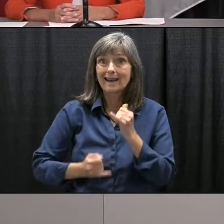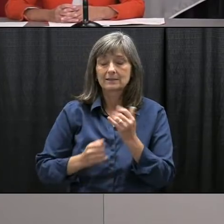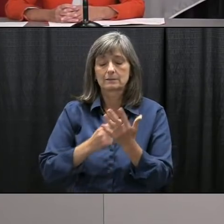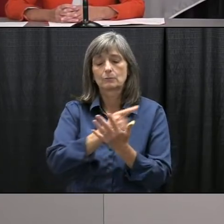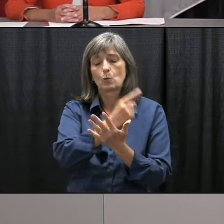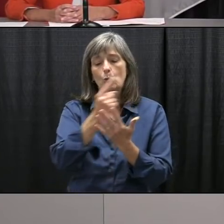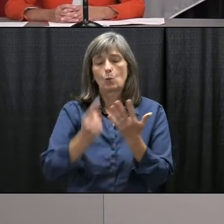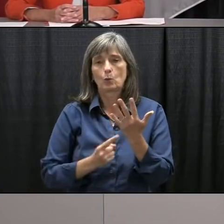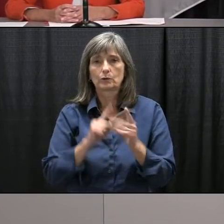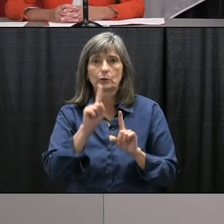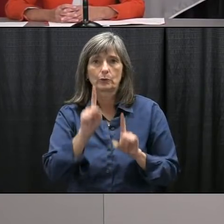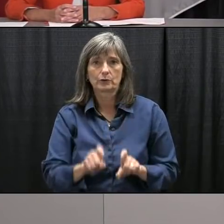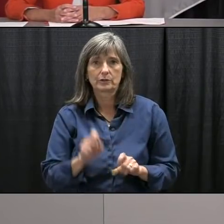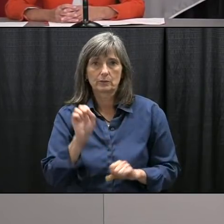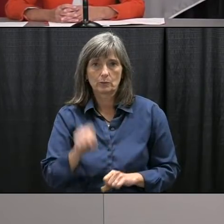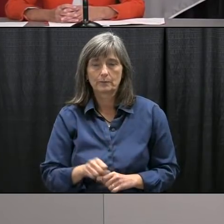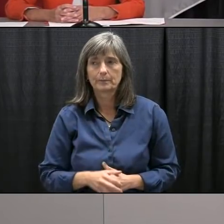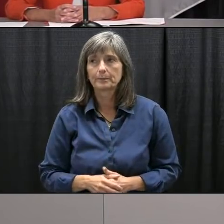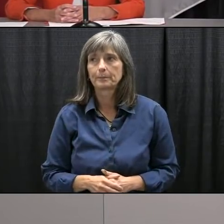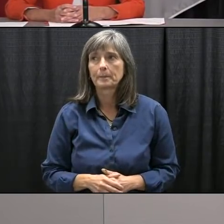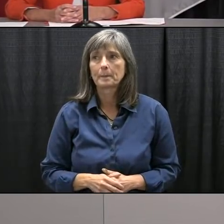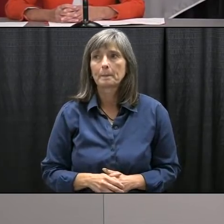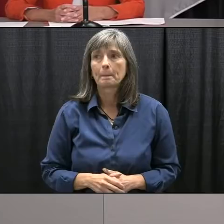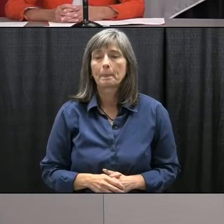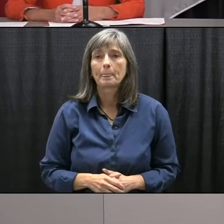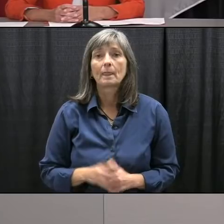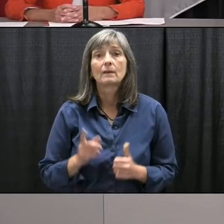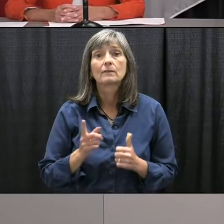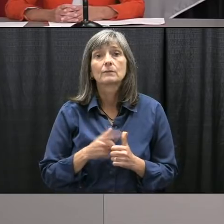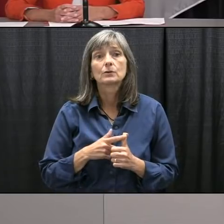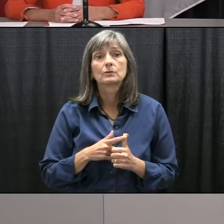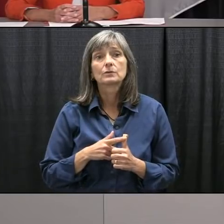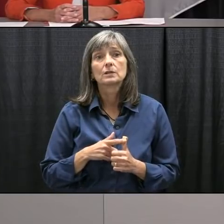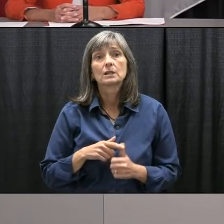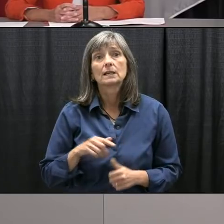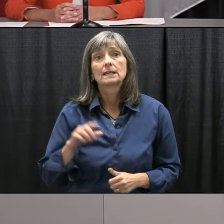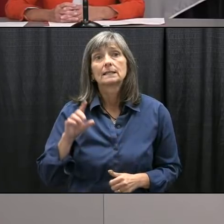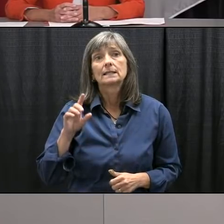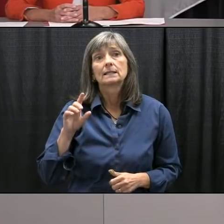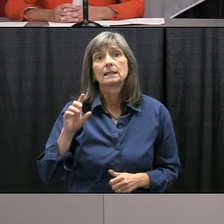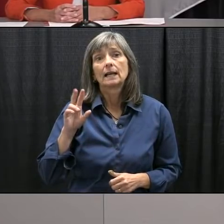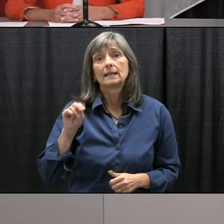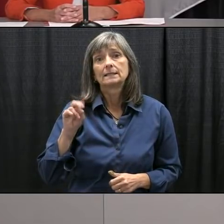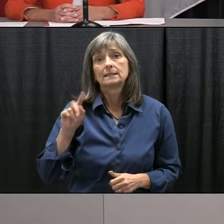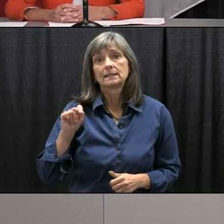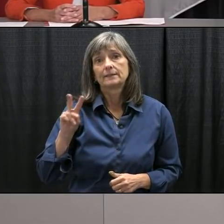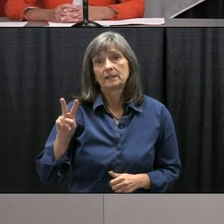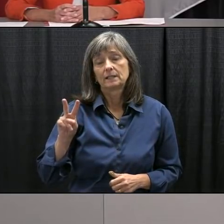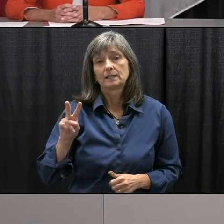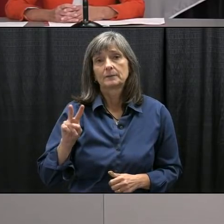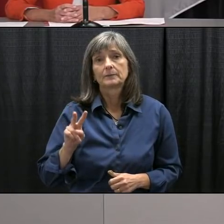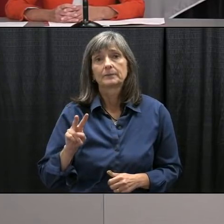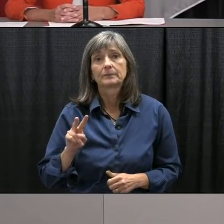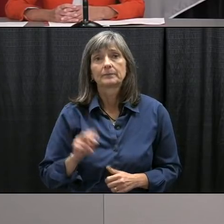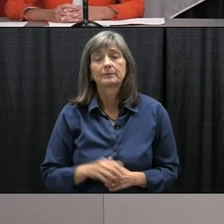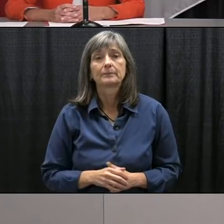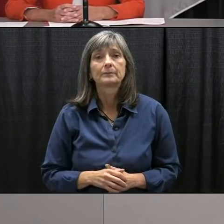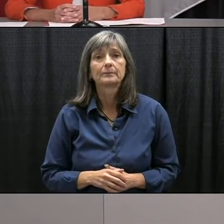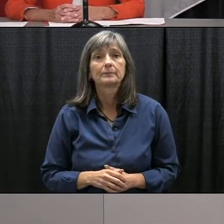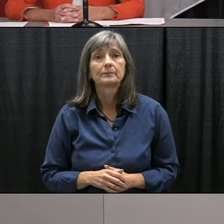reporter will have the opportunity to ask 1 final question. Our first questions are from Ben Cleary with NTV. Please go ahead and make your way to the